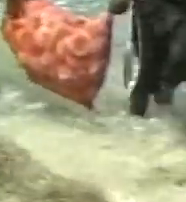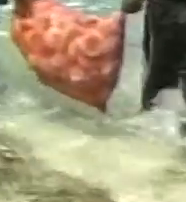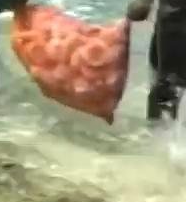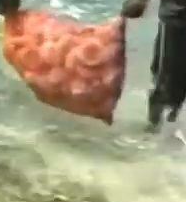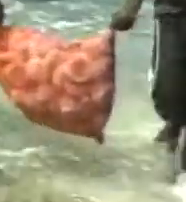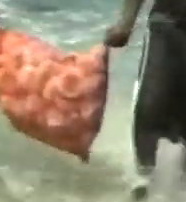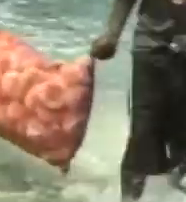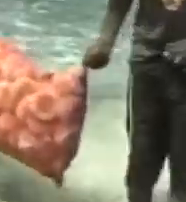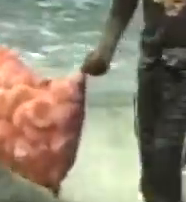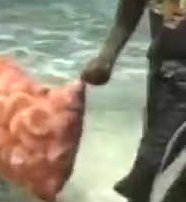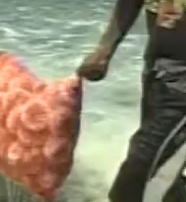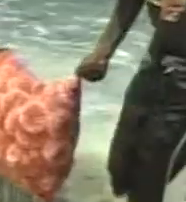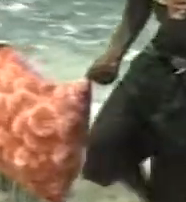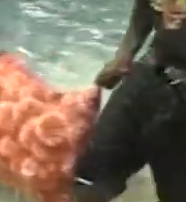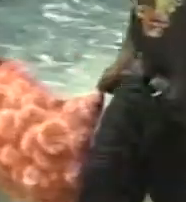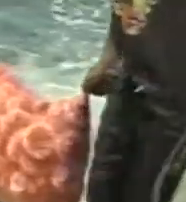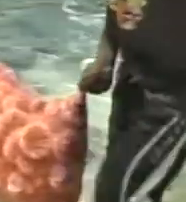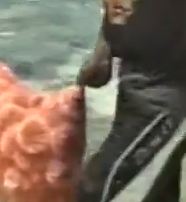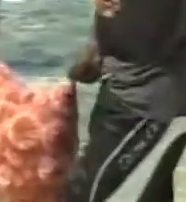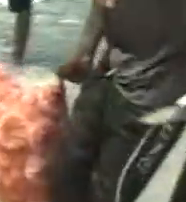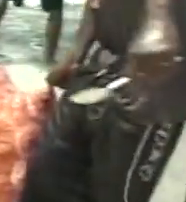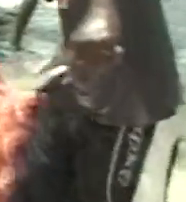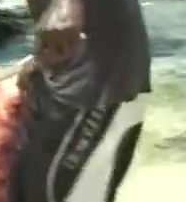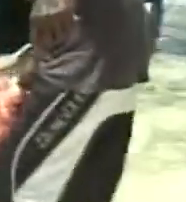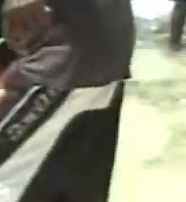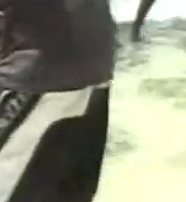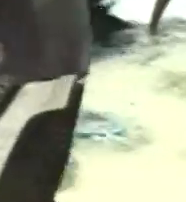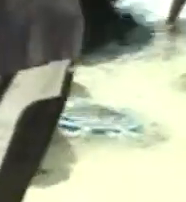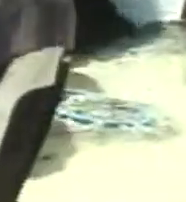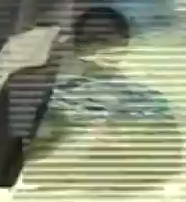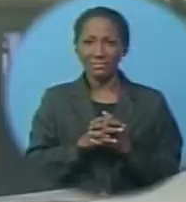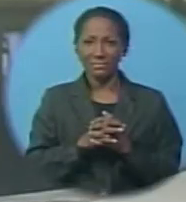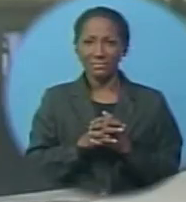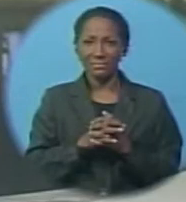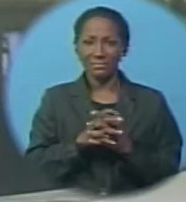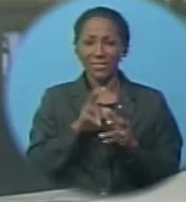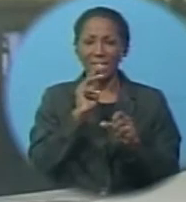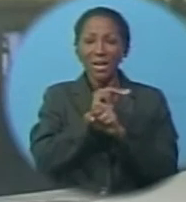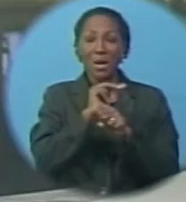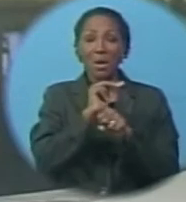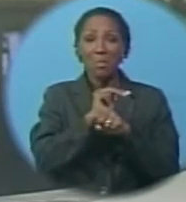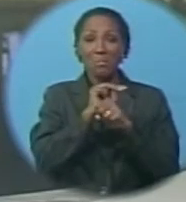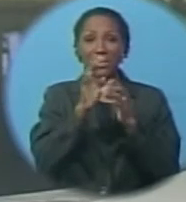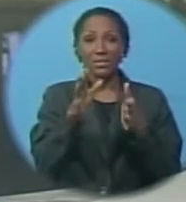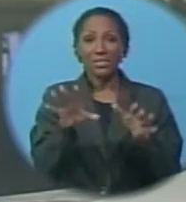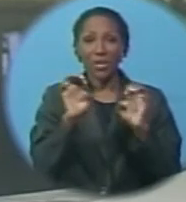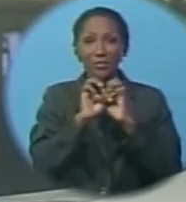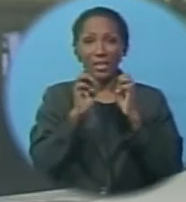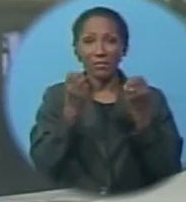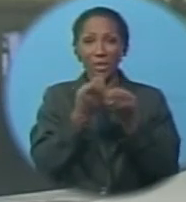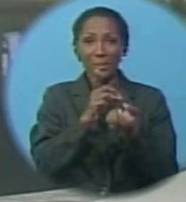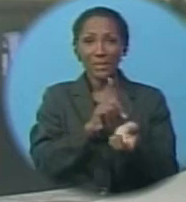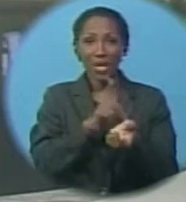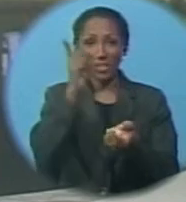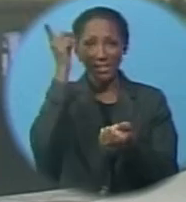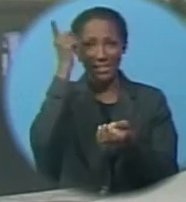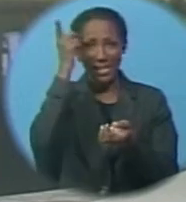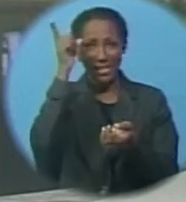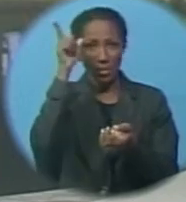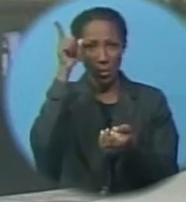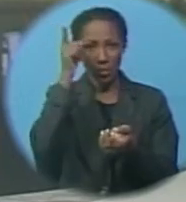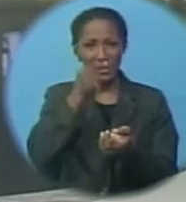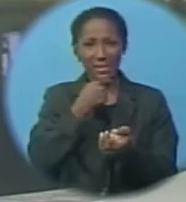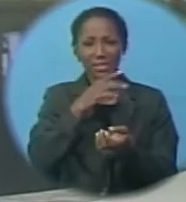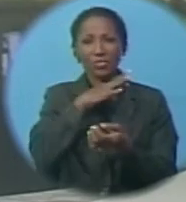in our sea egg season. Denise Blackman, CBC News. Thanks, Denise. Minister of the Environment, Dr. Dennis